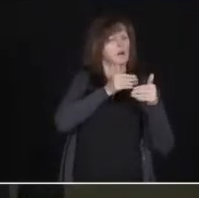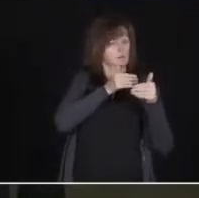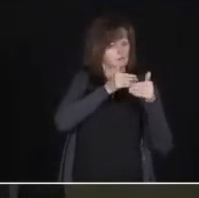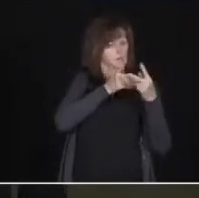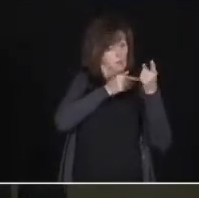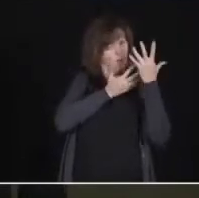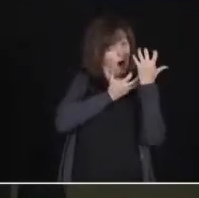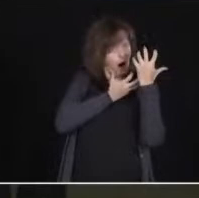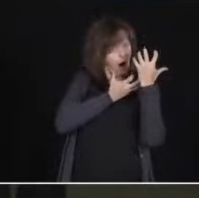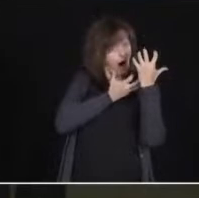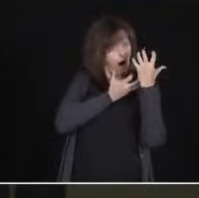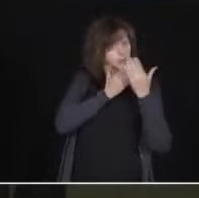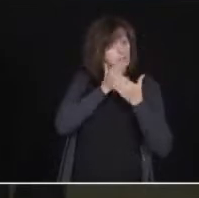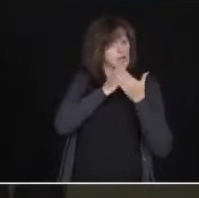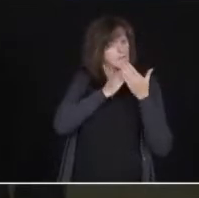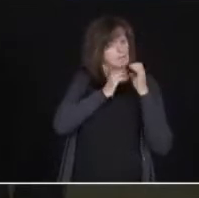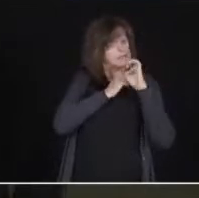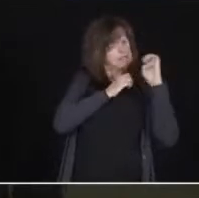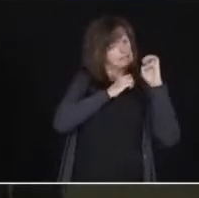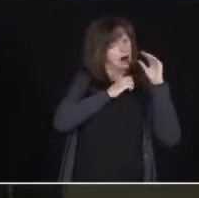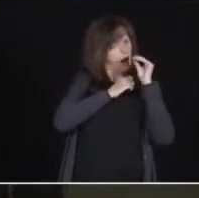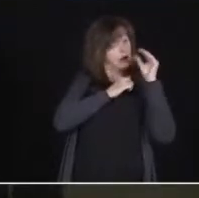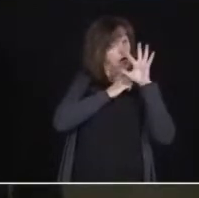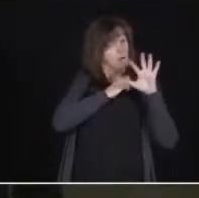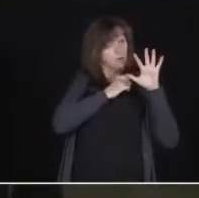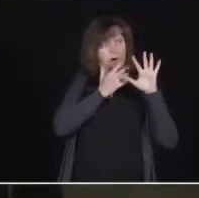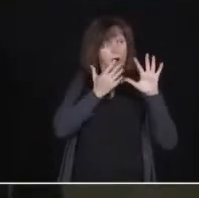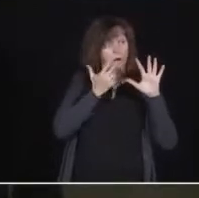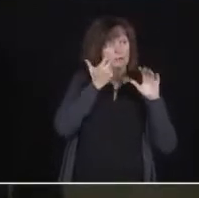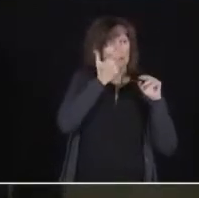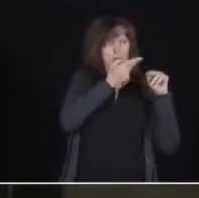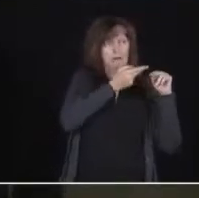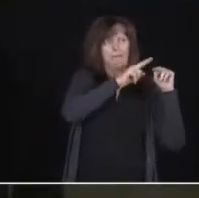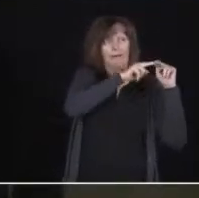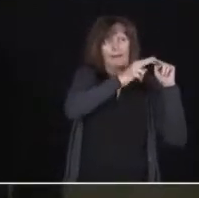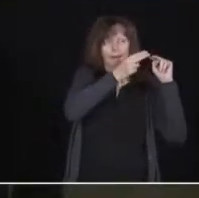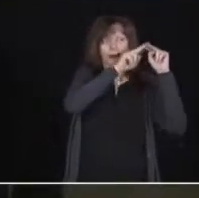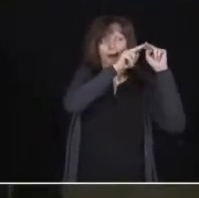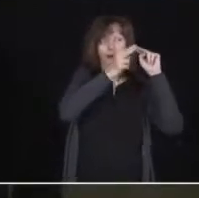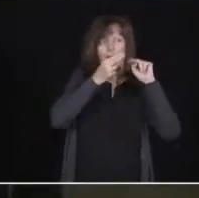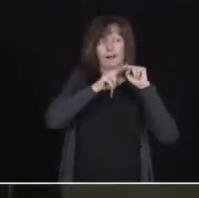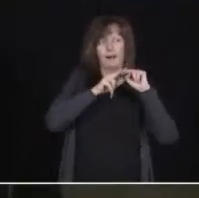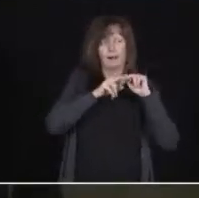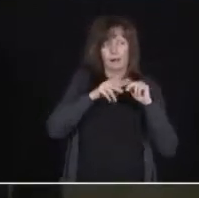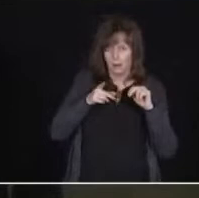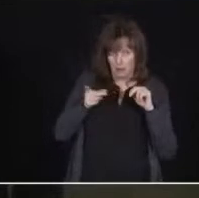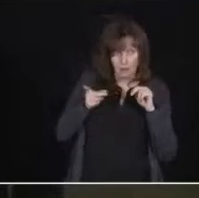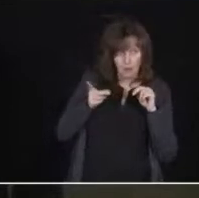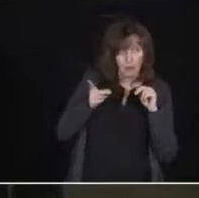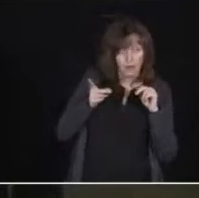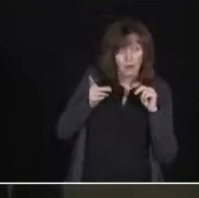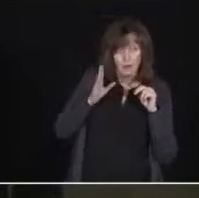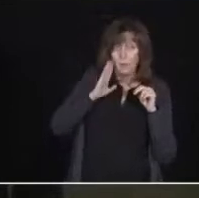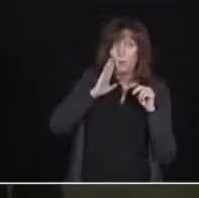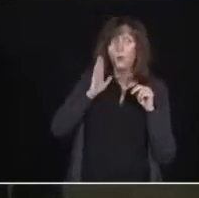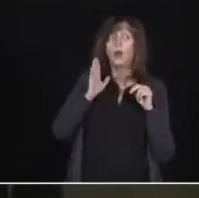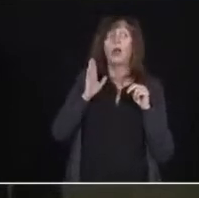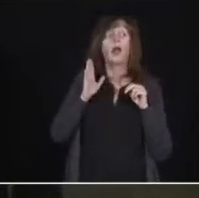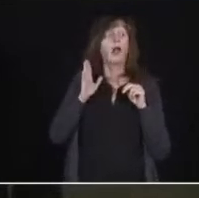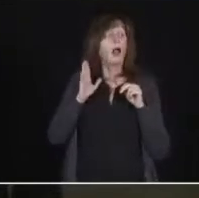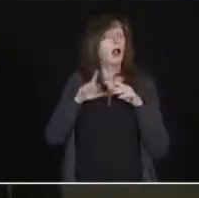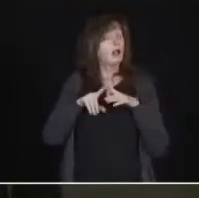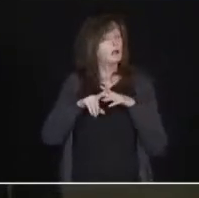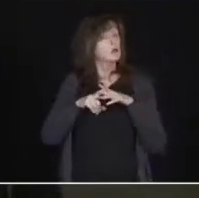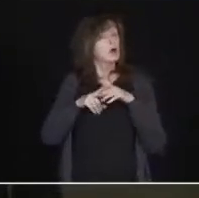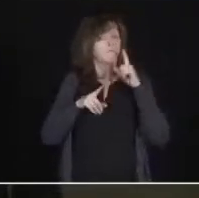2 because they're finding they're having higher COVID rates. And are you going to bring those in for, I believe the cabinet was talking about